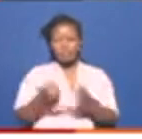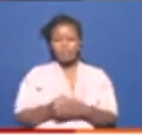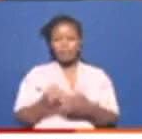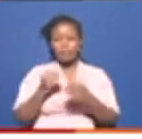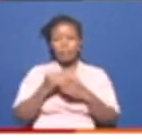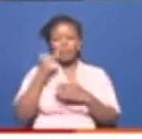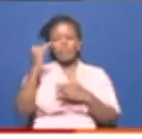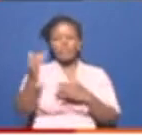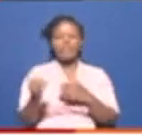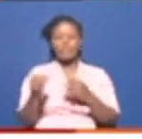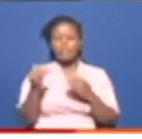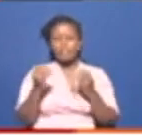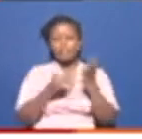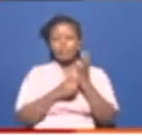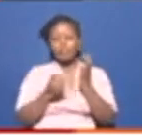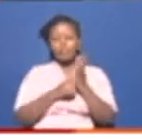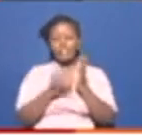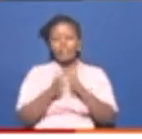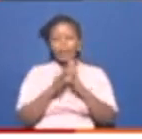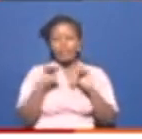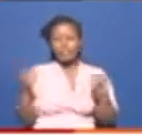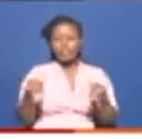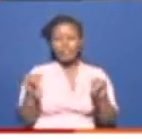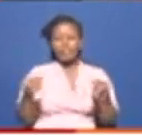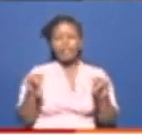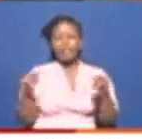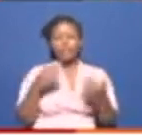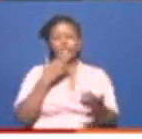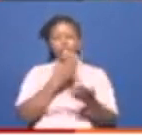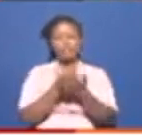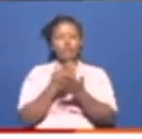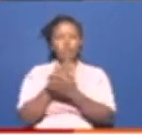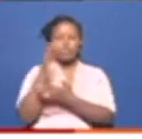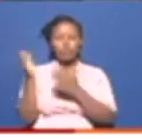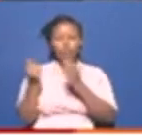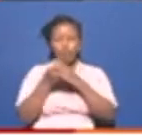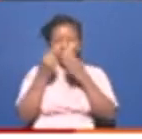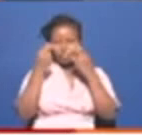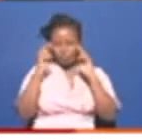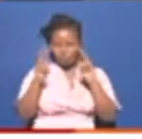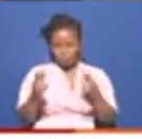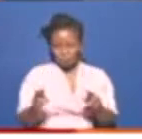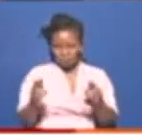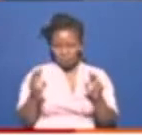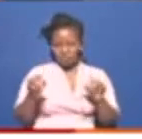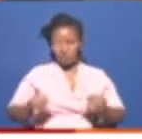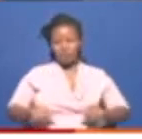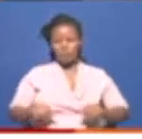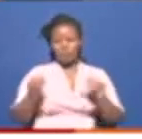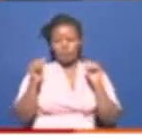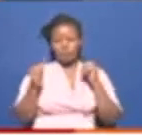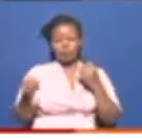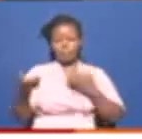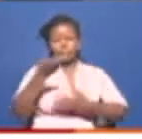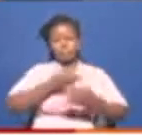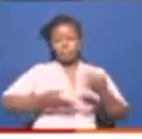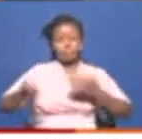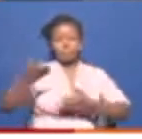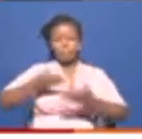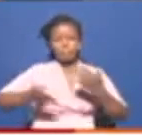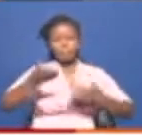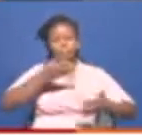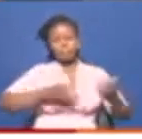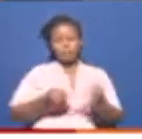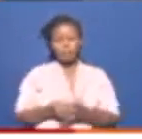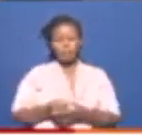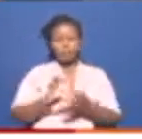Kurunzi Mashinani and Tamrini. Thank you so much for watching. Let's continue this conversation on social media. And Caro